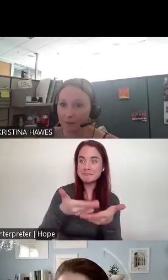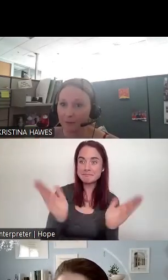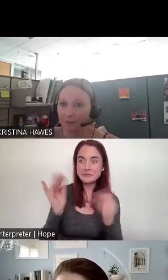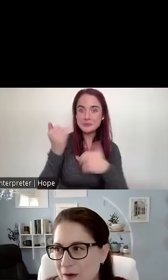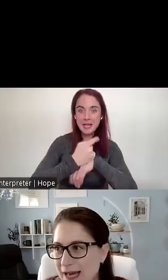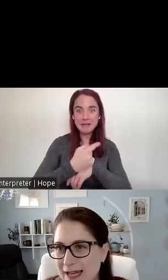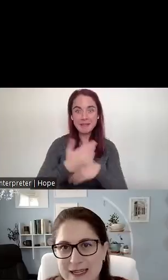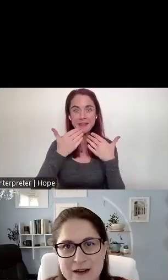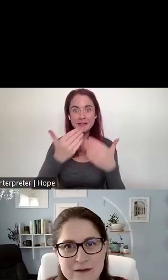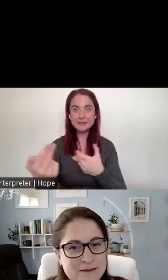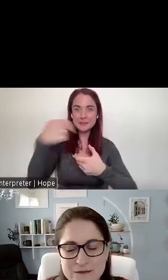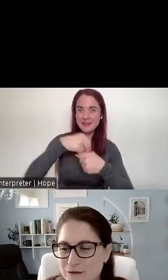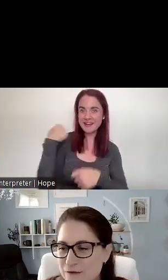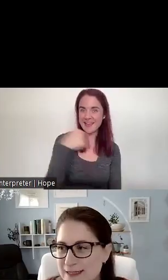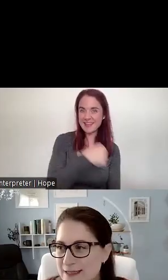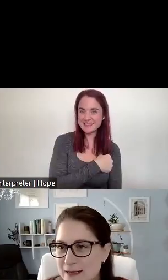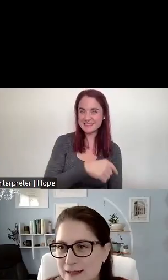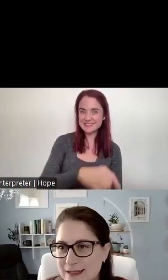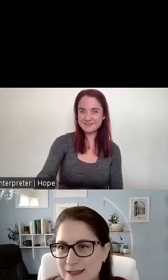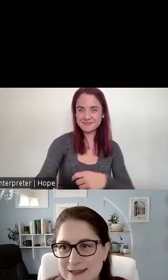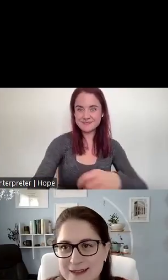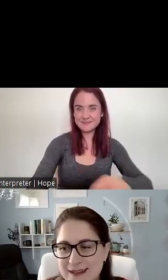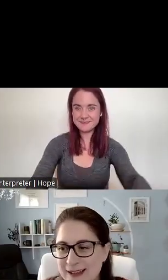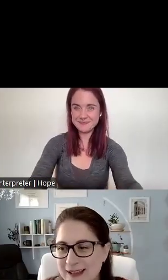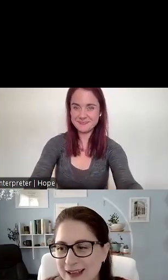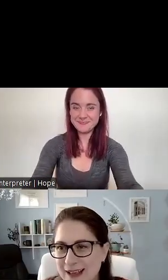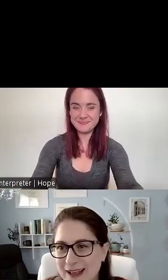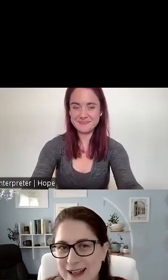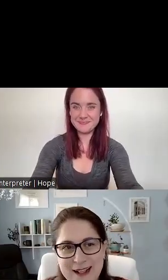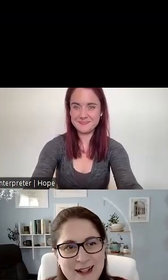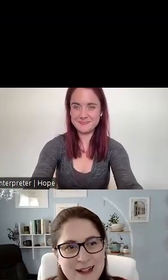today. We'll go ahead and get right started.